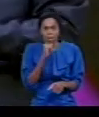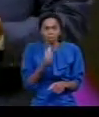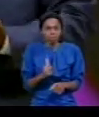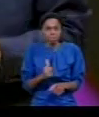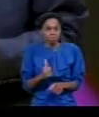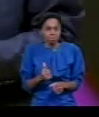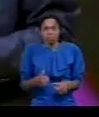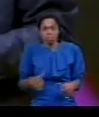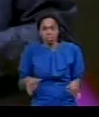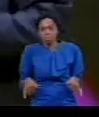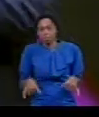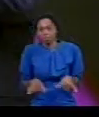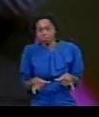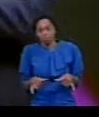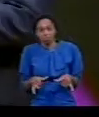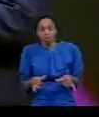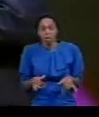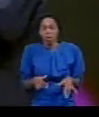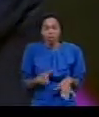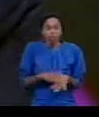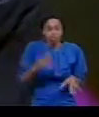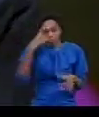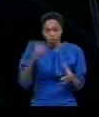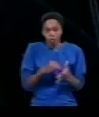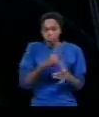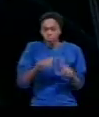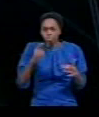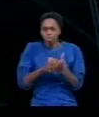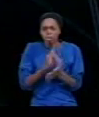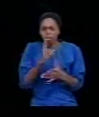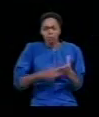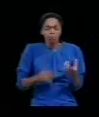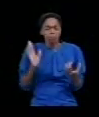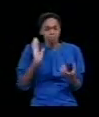know, called for that, but that's what will happen. But